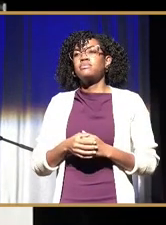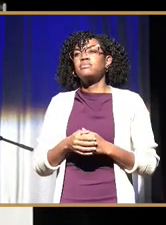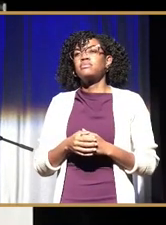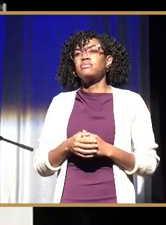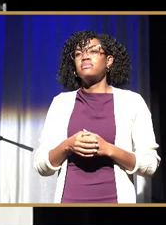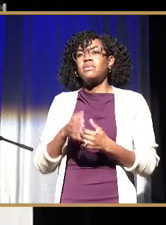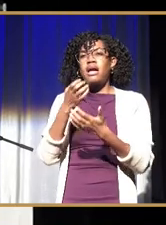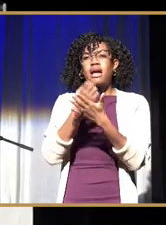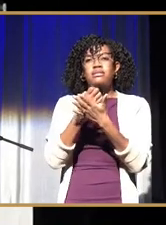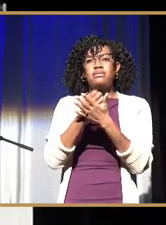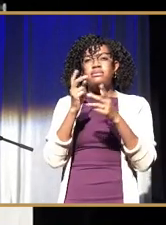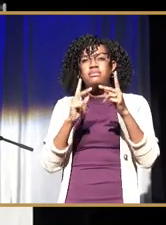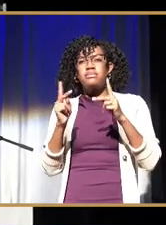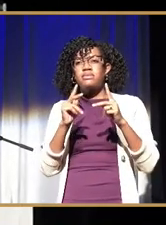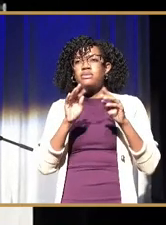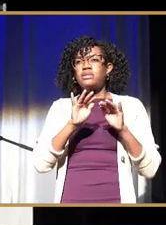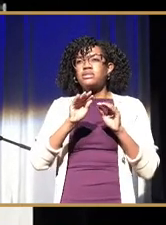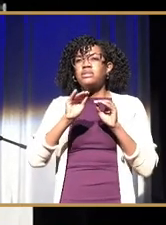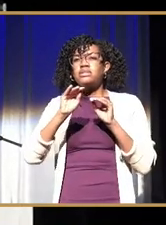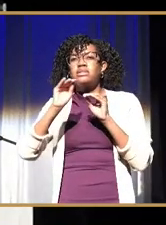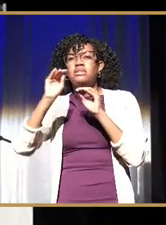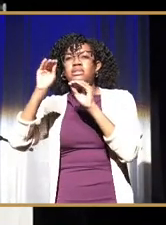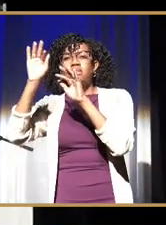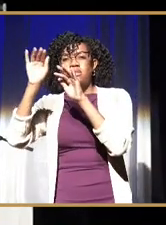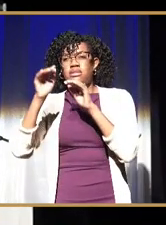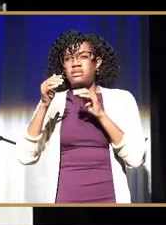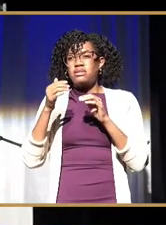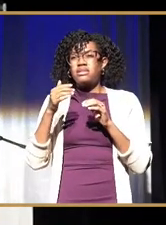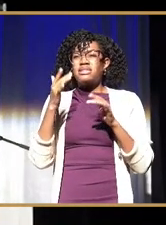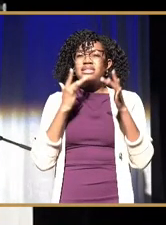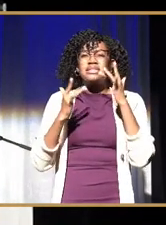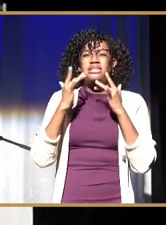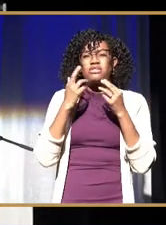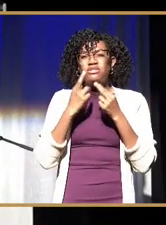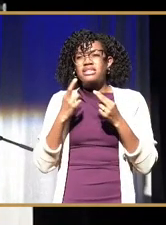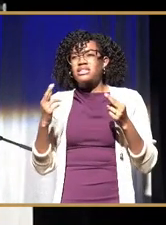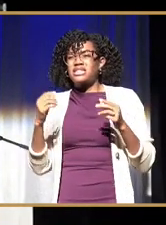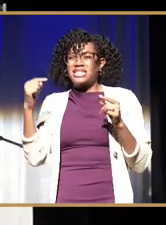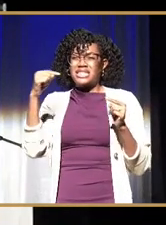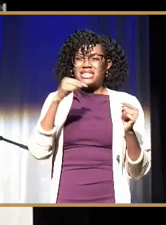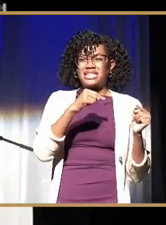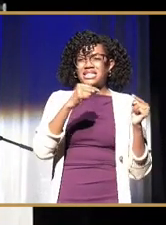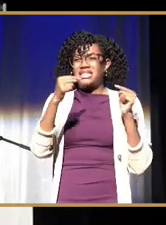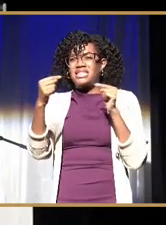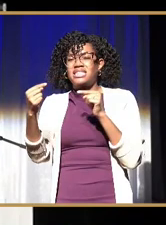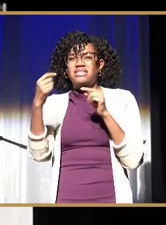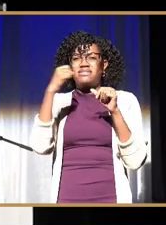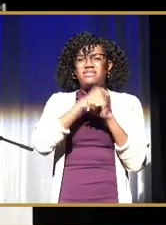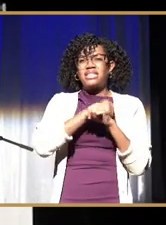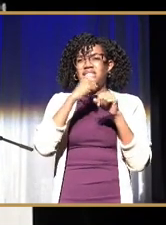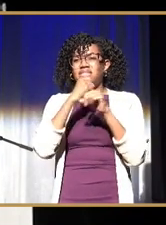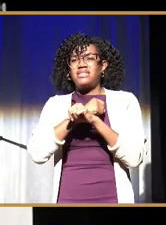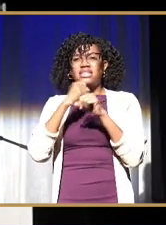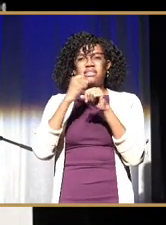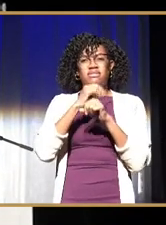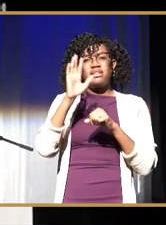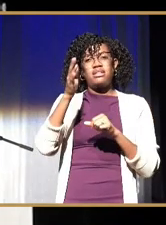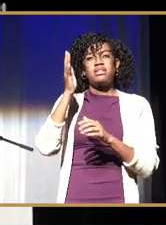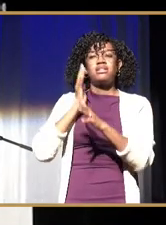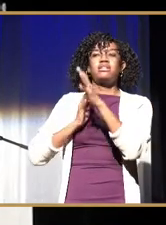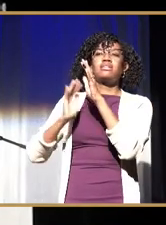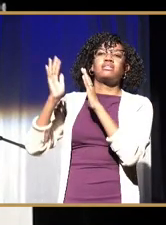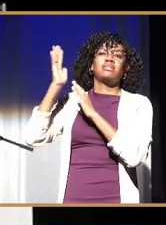migrants fighting each other over limited resources and limited housing. Today, just as our ancestors